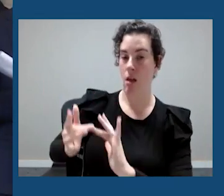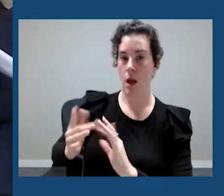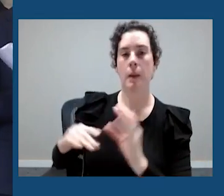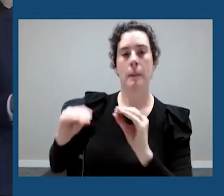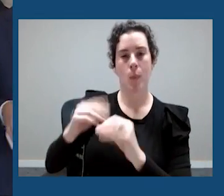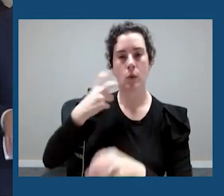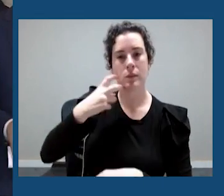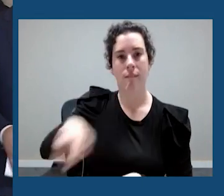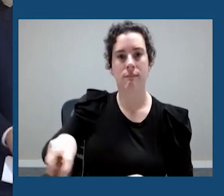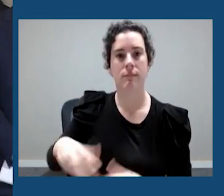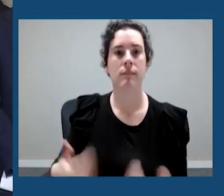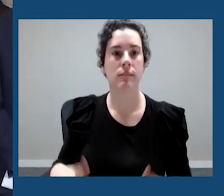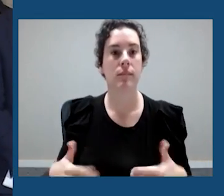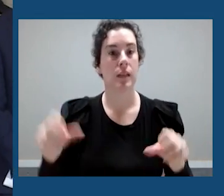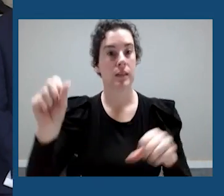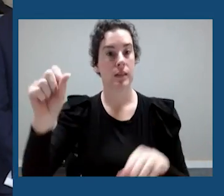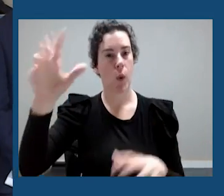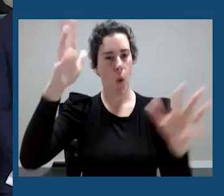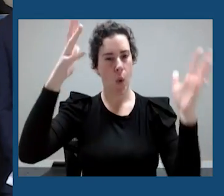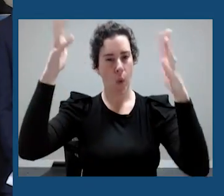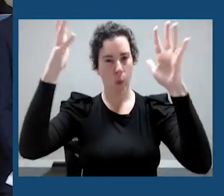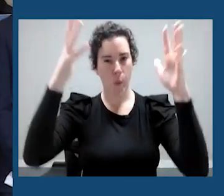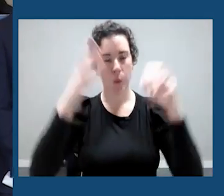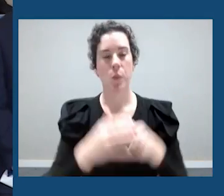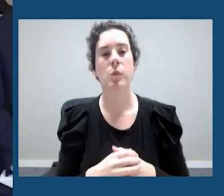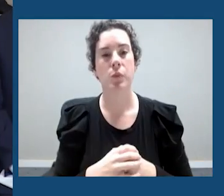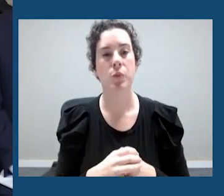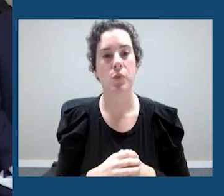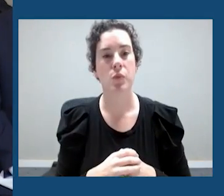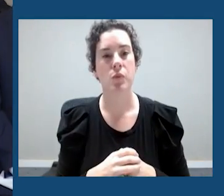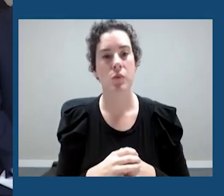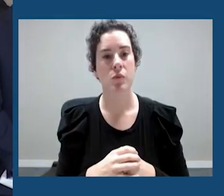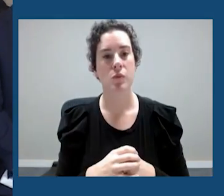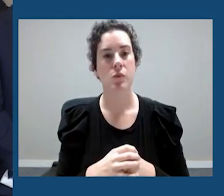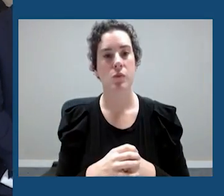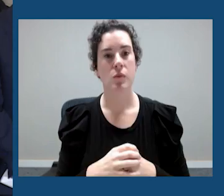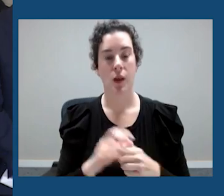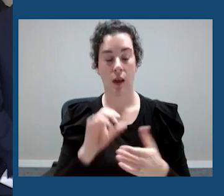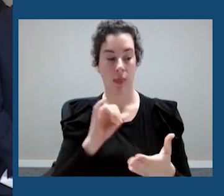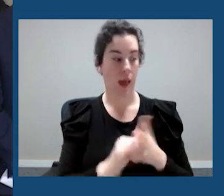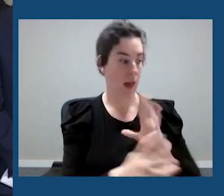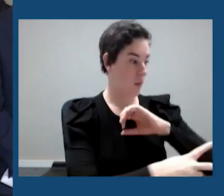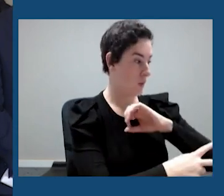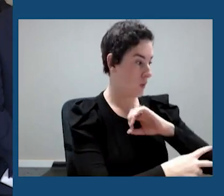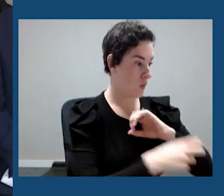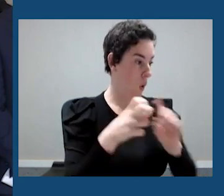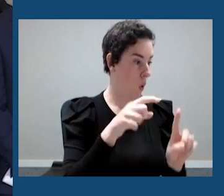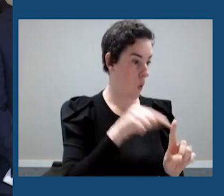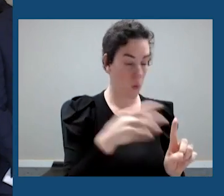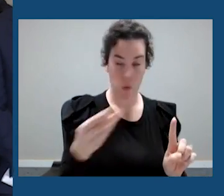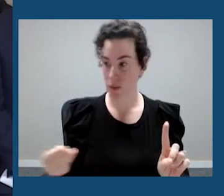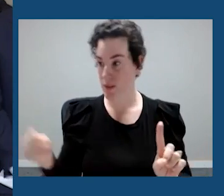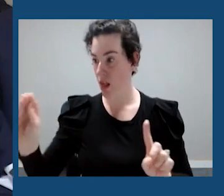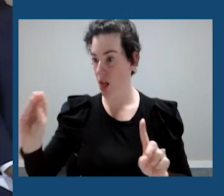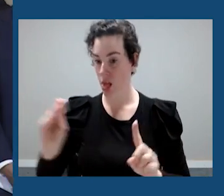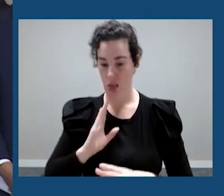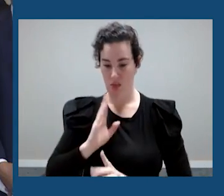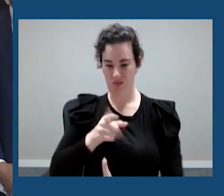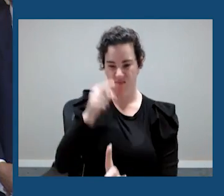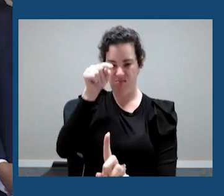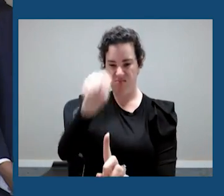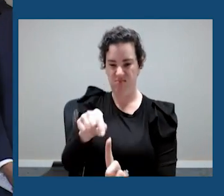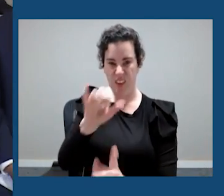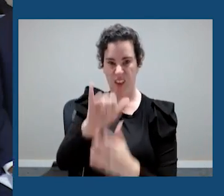We have to break the pipeline of stolen goods and go after the middlemen, middlewomen perhaps, the